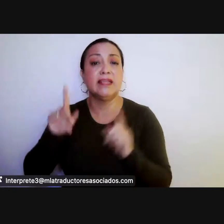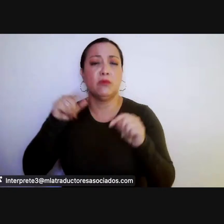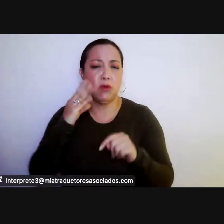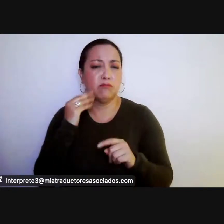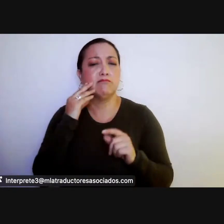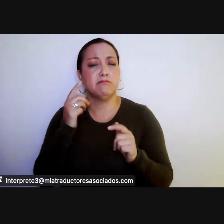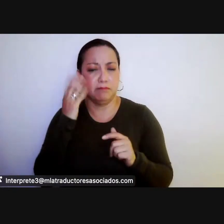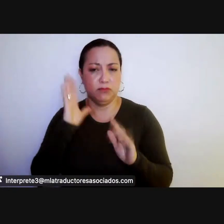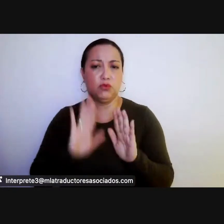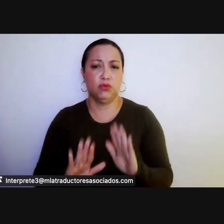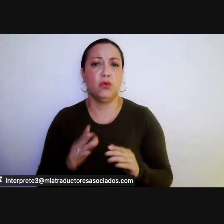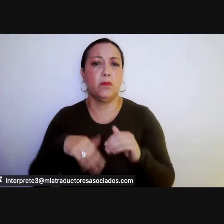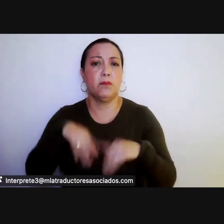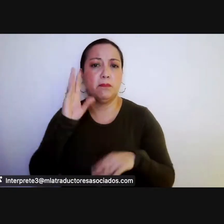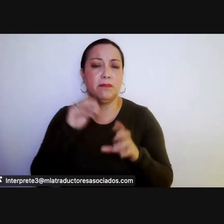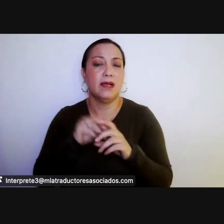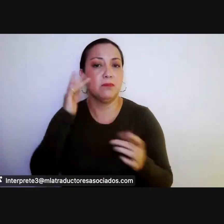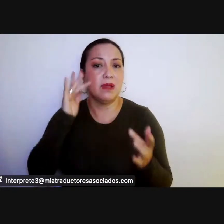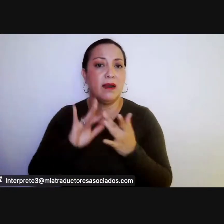has experience